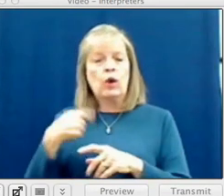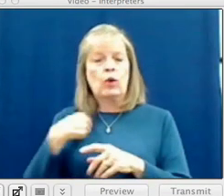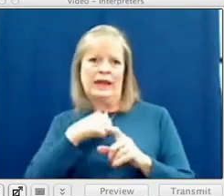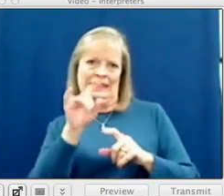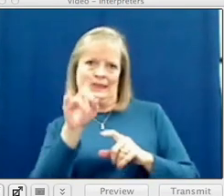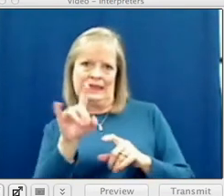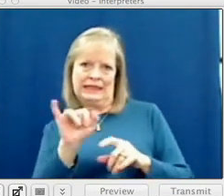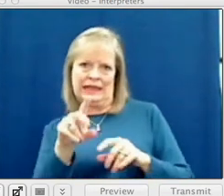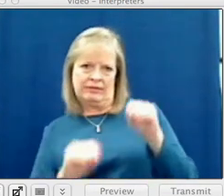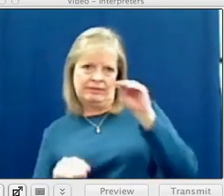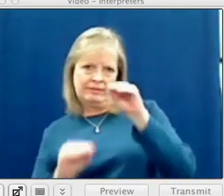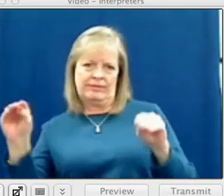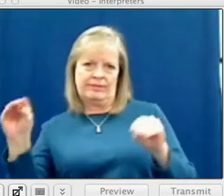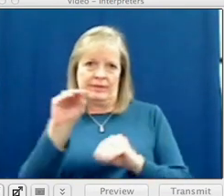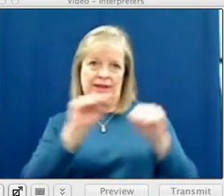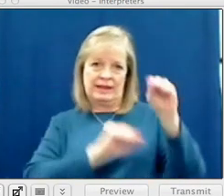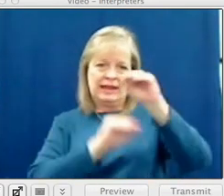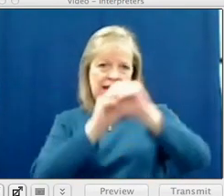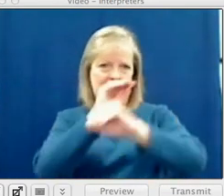detailed.